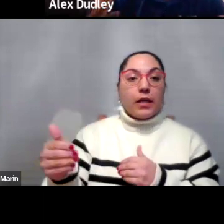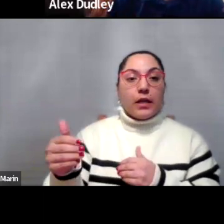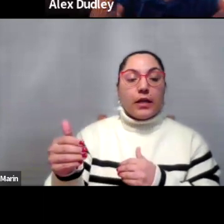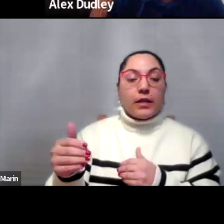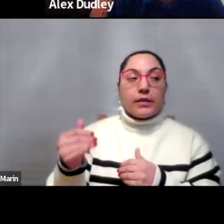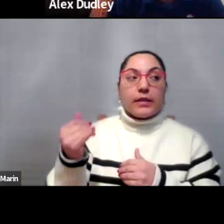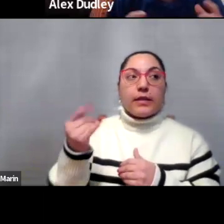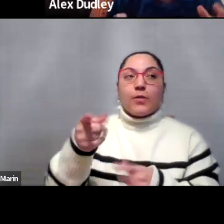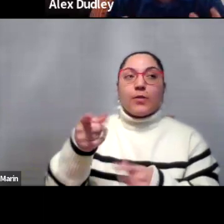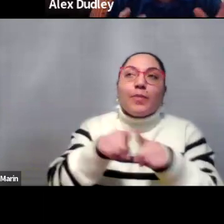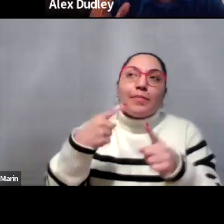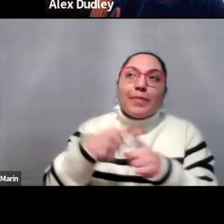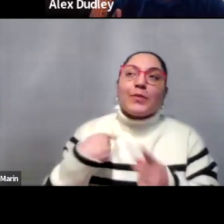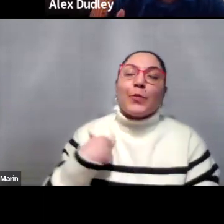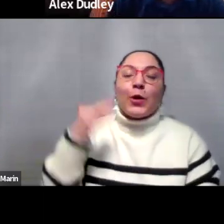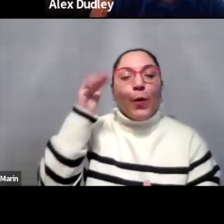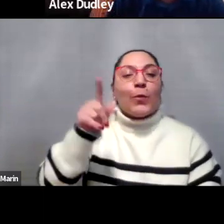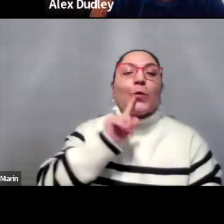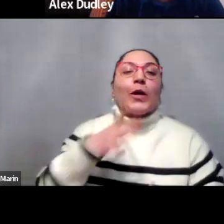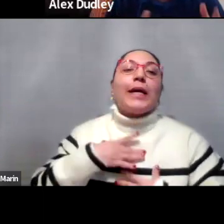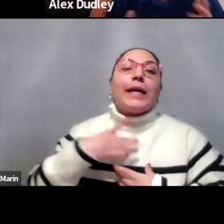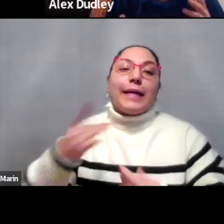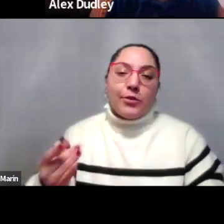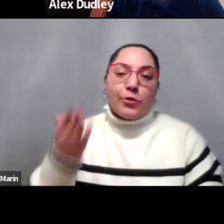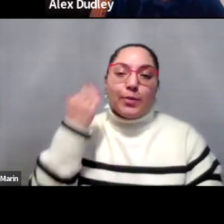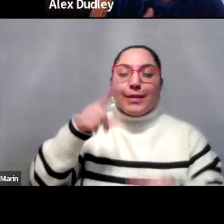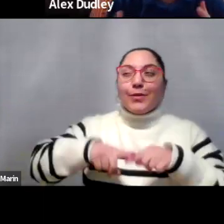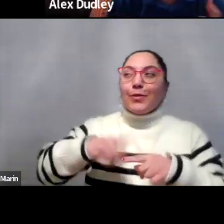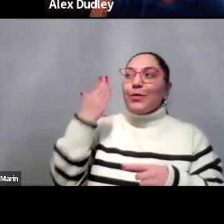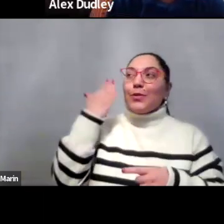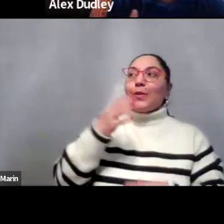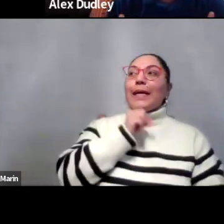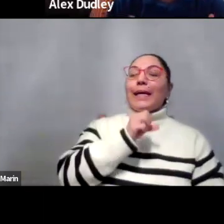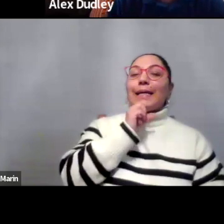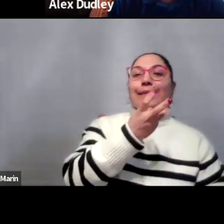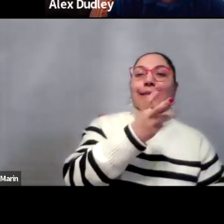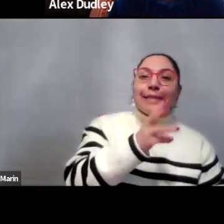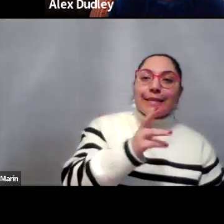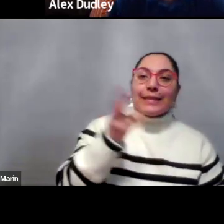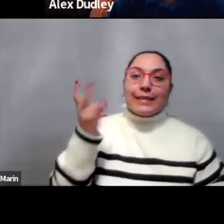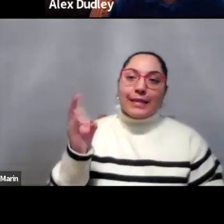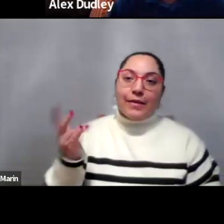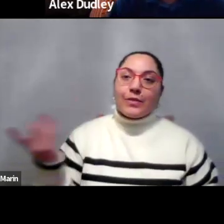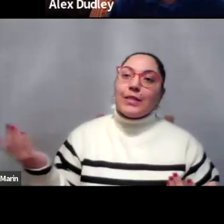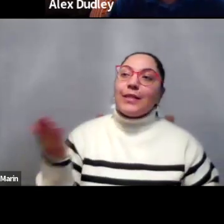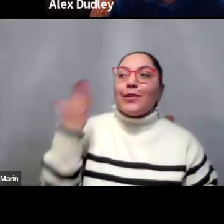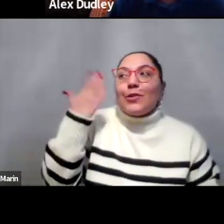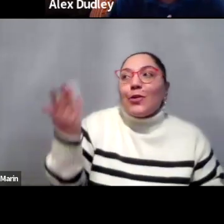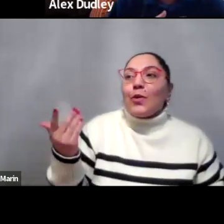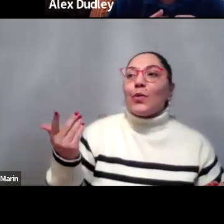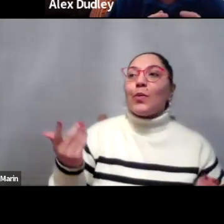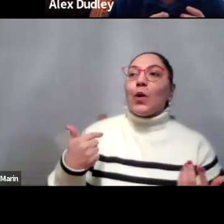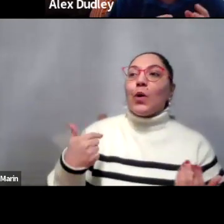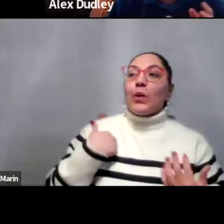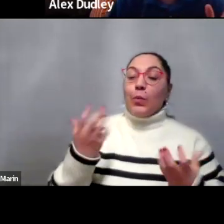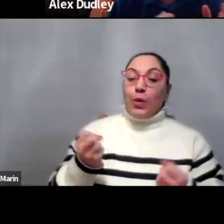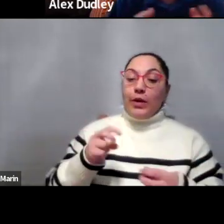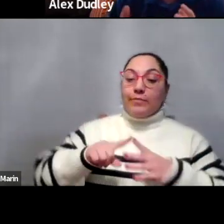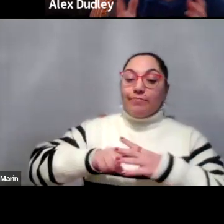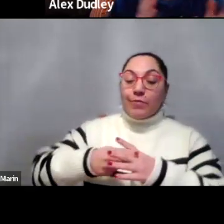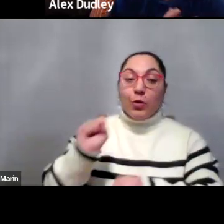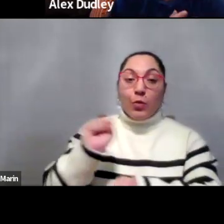you're interested, at 16, 17, 18 years old, a junior and senior in high school. We like to start working with